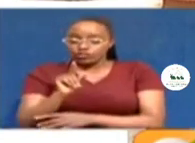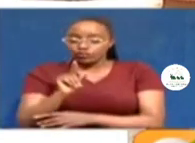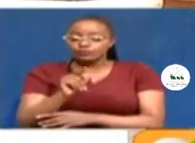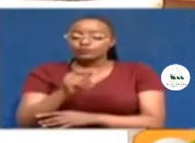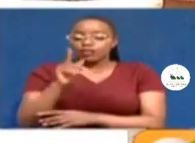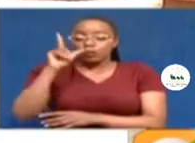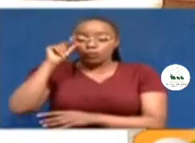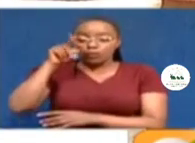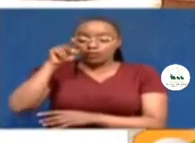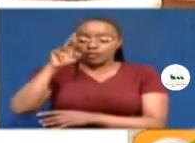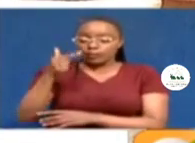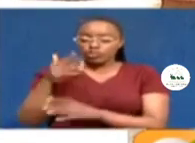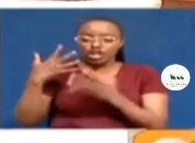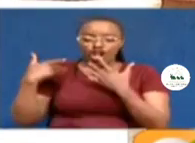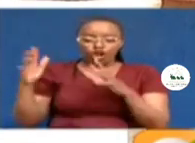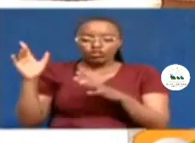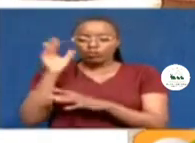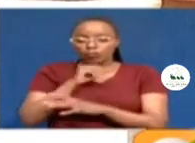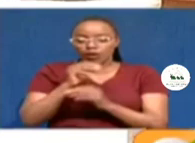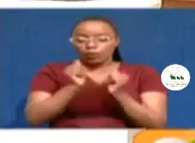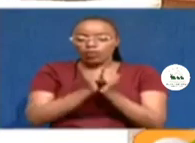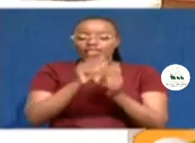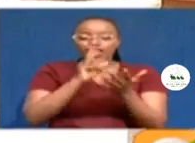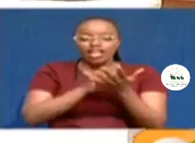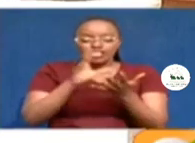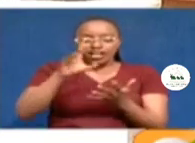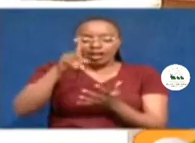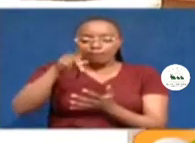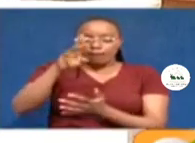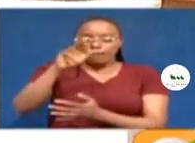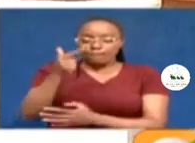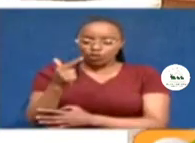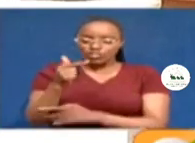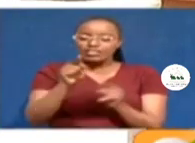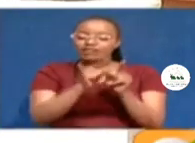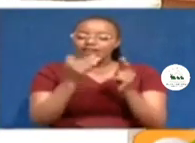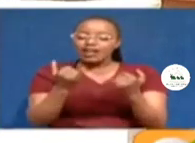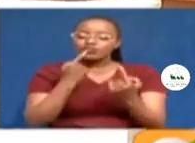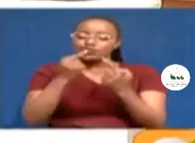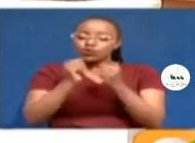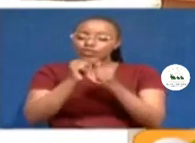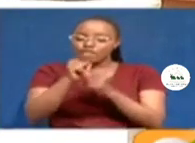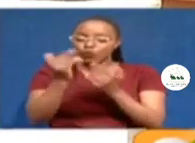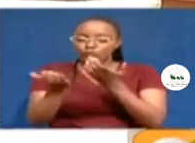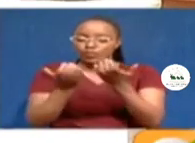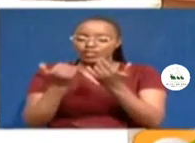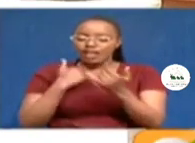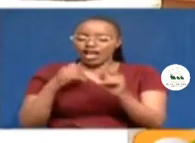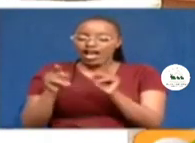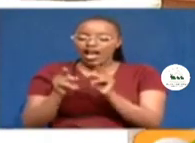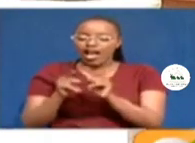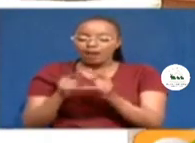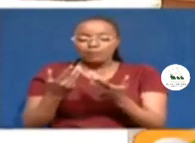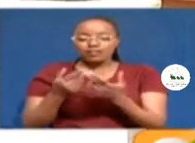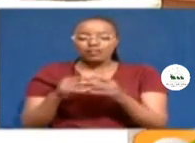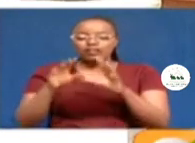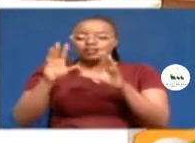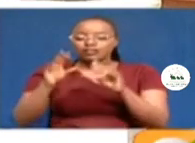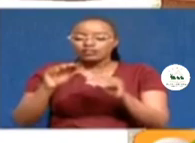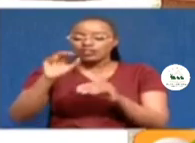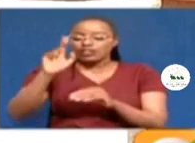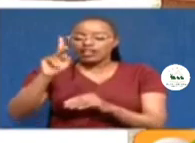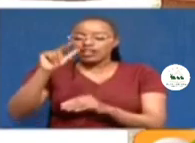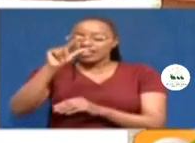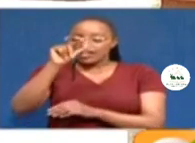port of Mombasa is losing out to the port of Dar es Salaam. As I speak to you now, businesses are being set up in Kigali